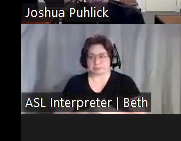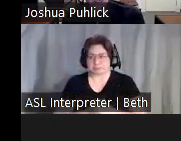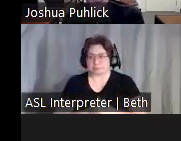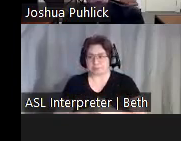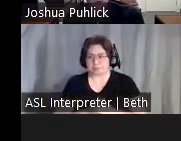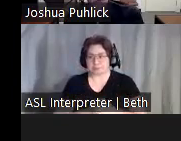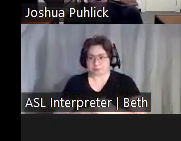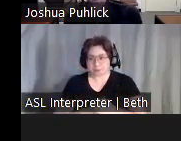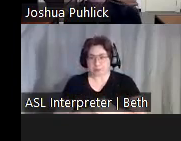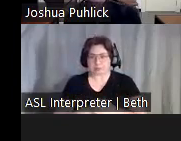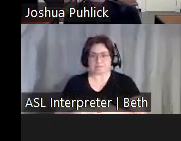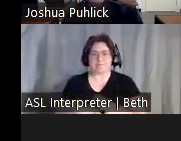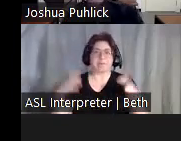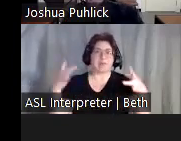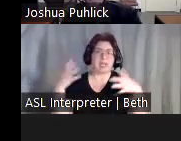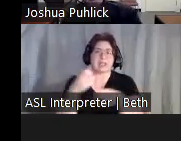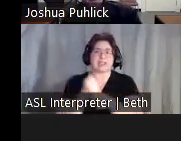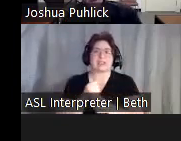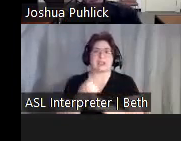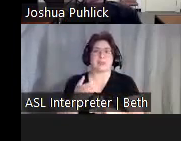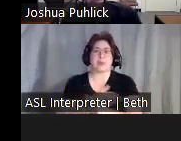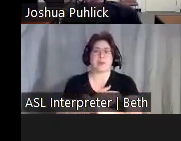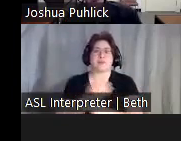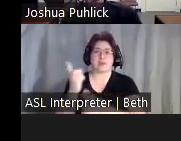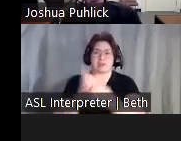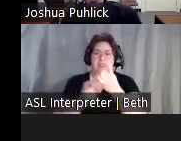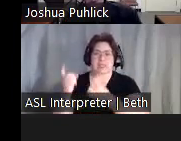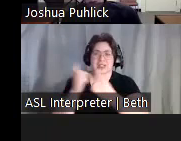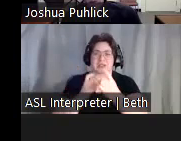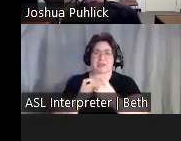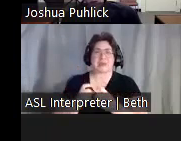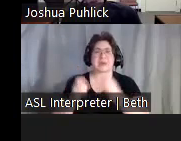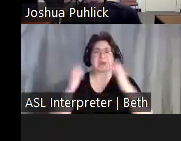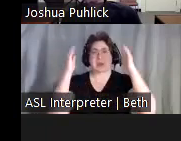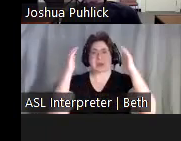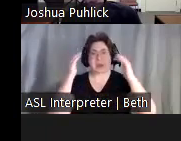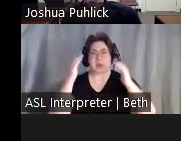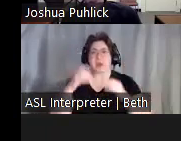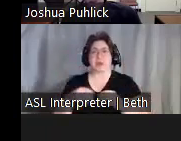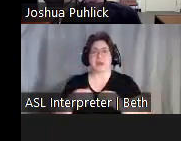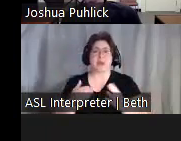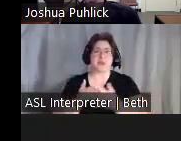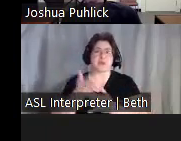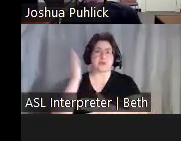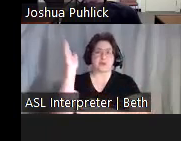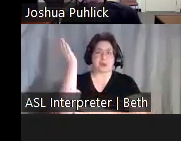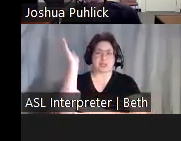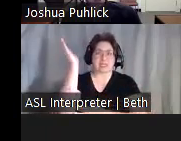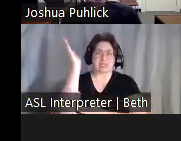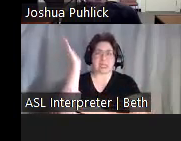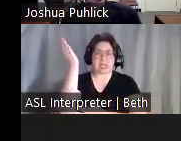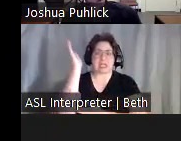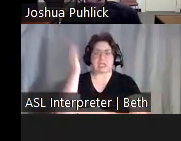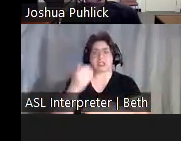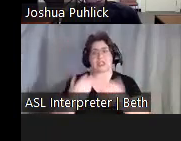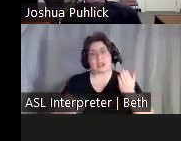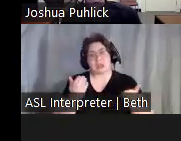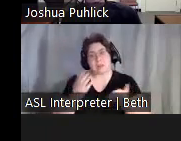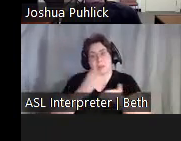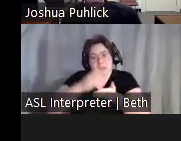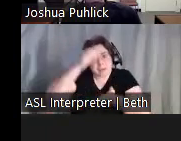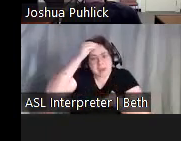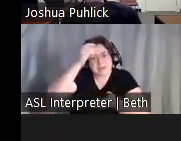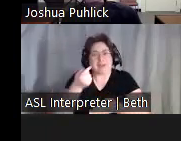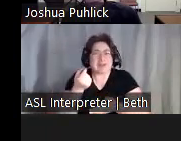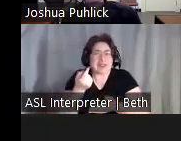So in summary, before I take questions, I just hope that throughout this presentation, maybe learned a little bit